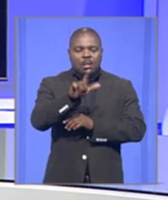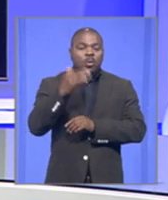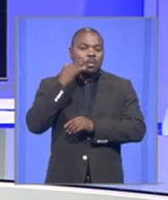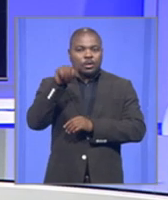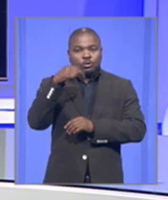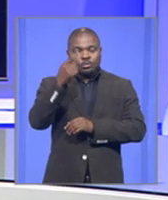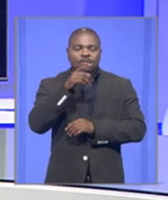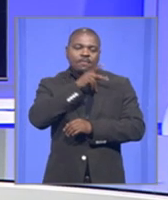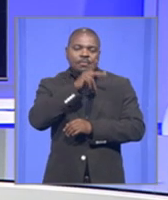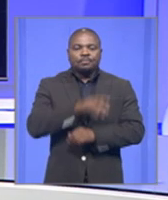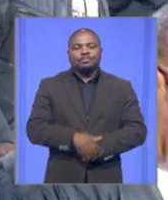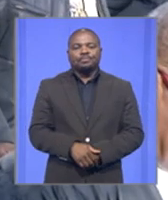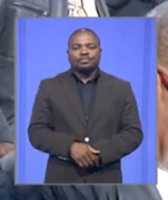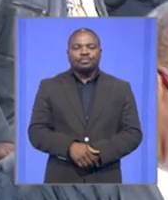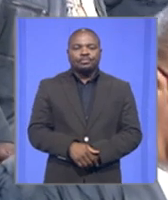botlhano.